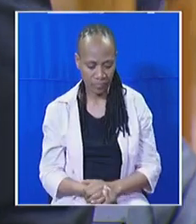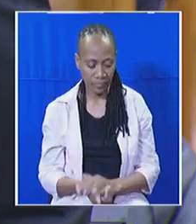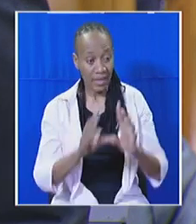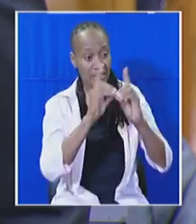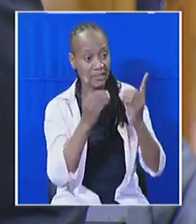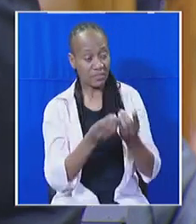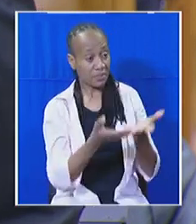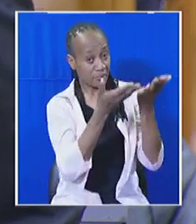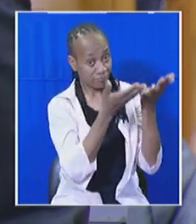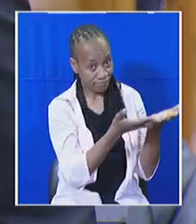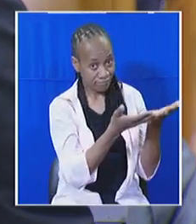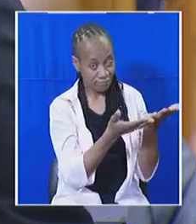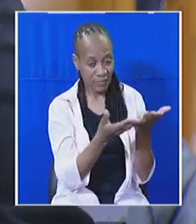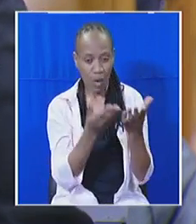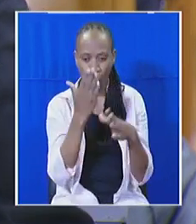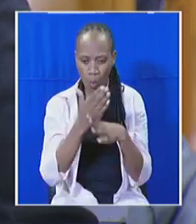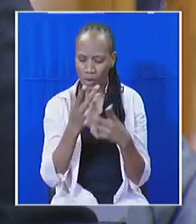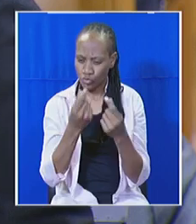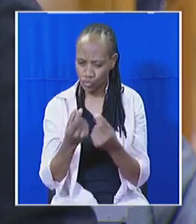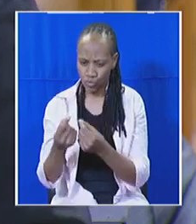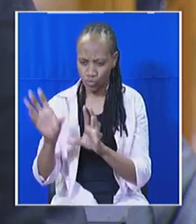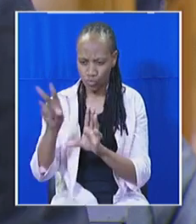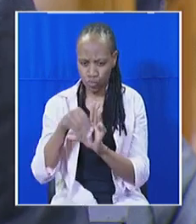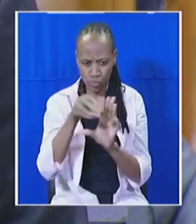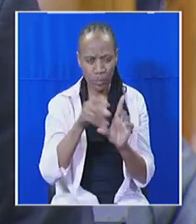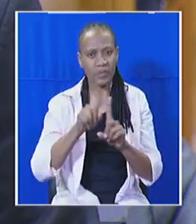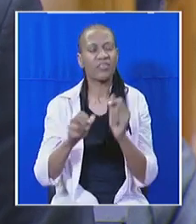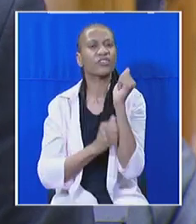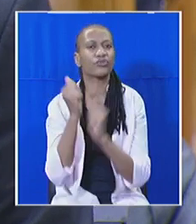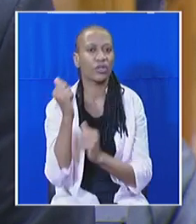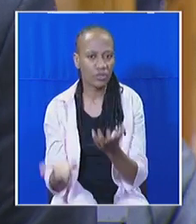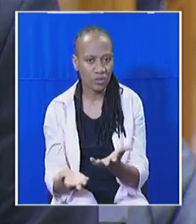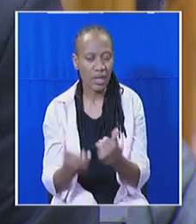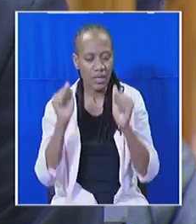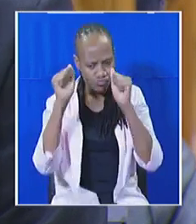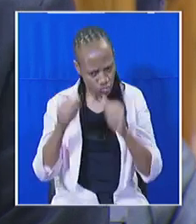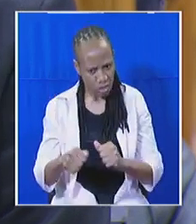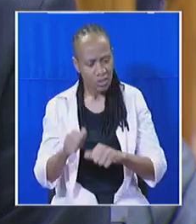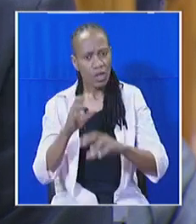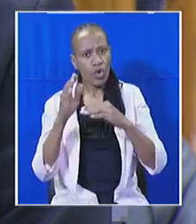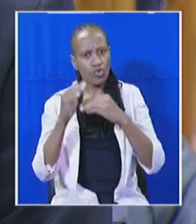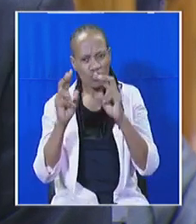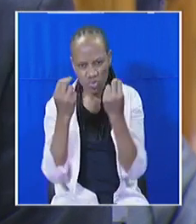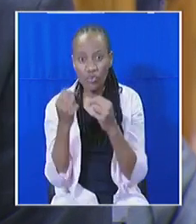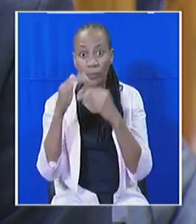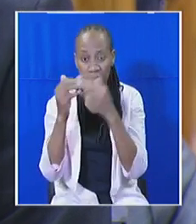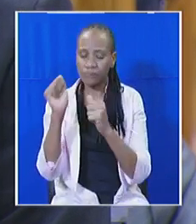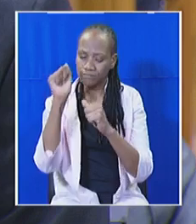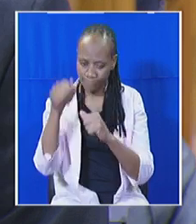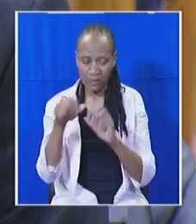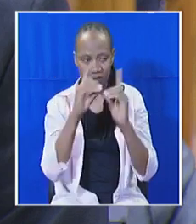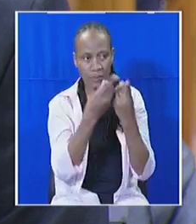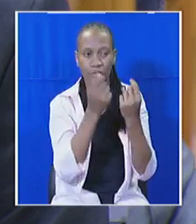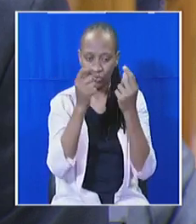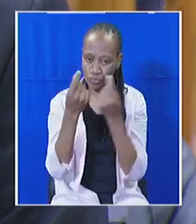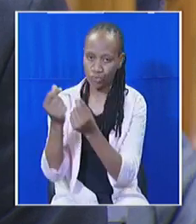in the structures or construction of buildings, the new buildings, to